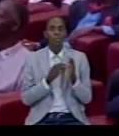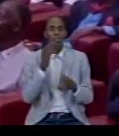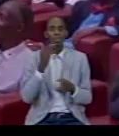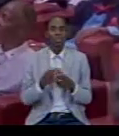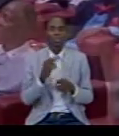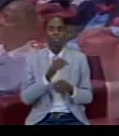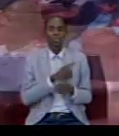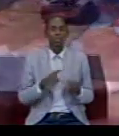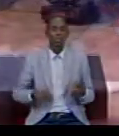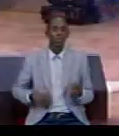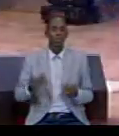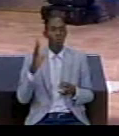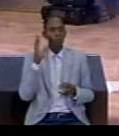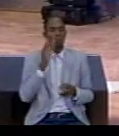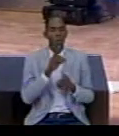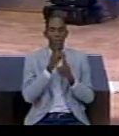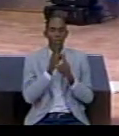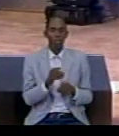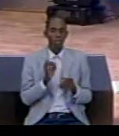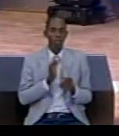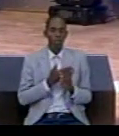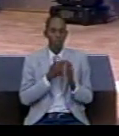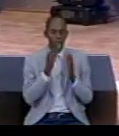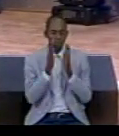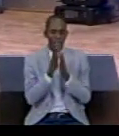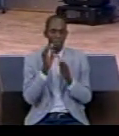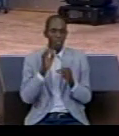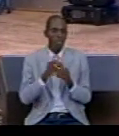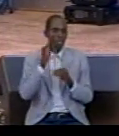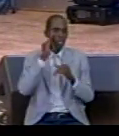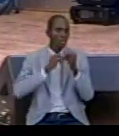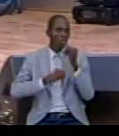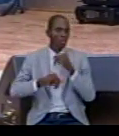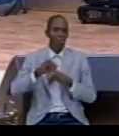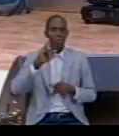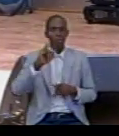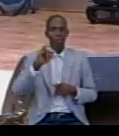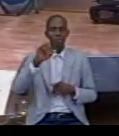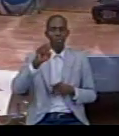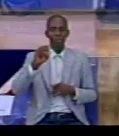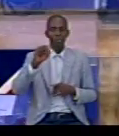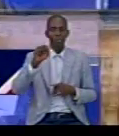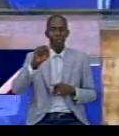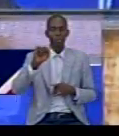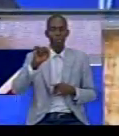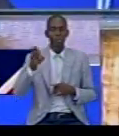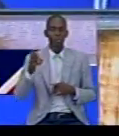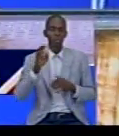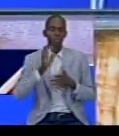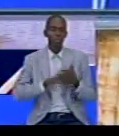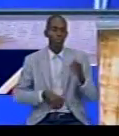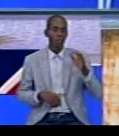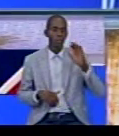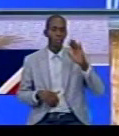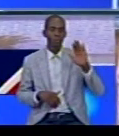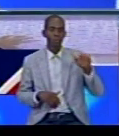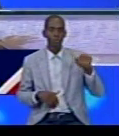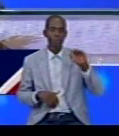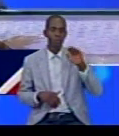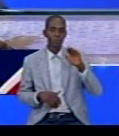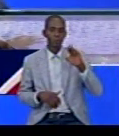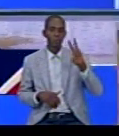will answer our prayer. Isaiah chapter 65. And I'm reading from verse 24. Isaiah